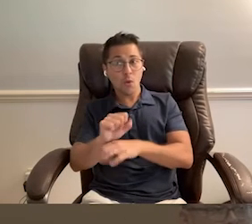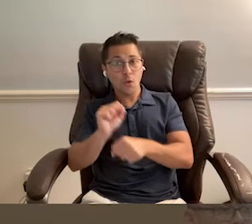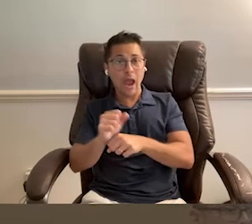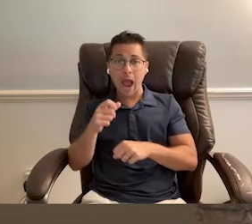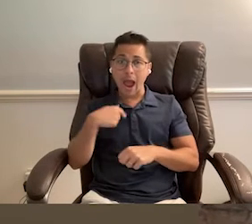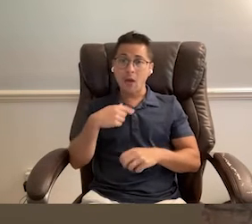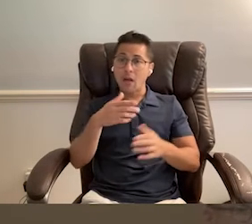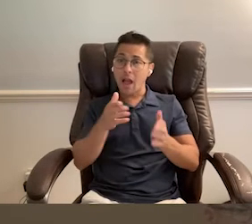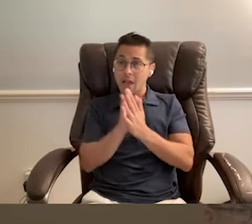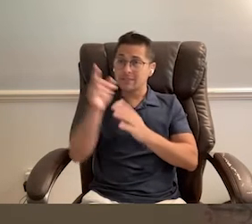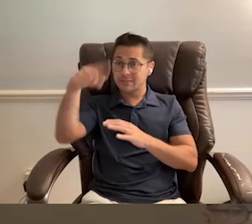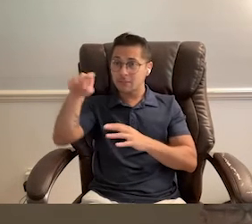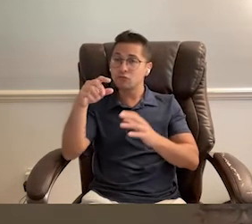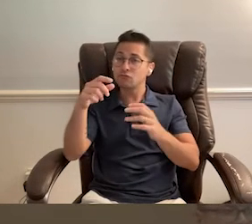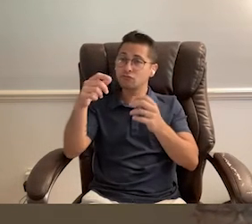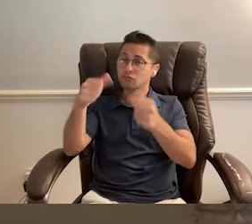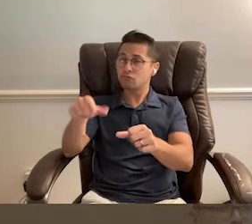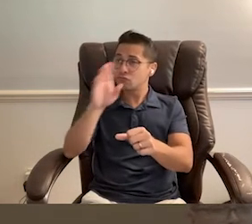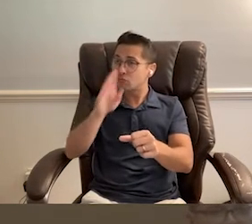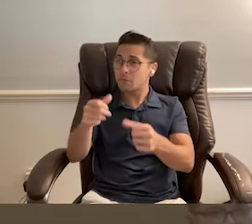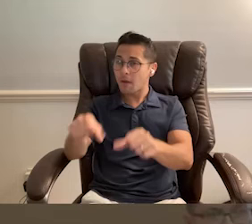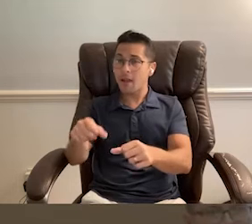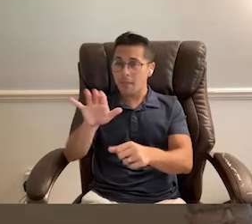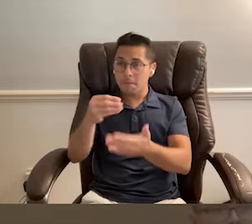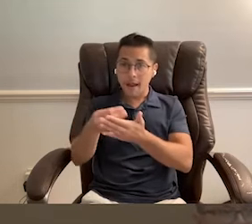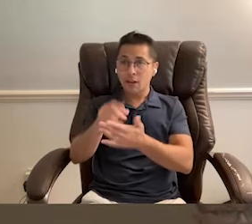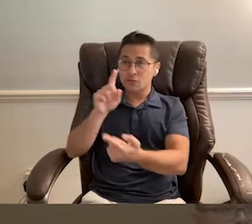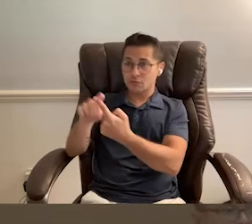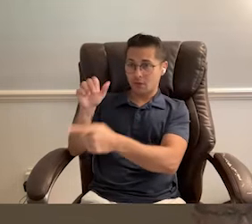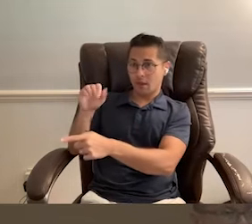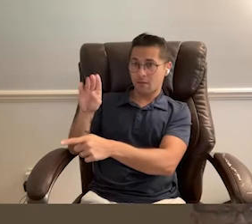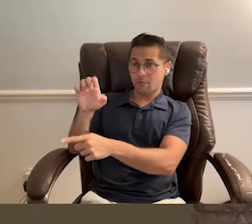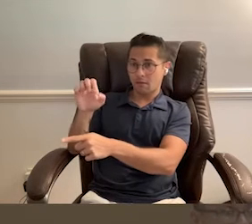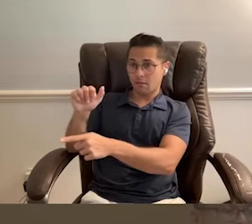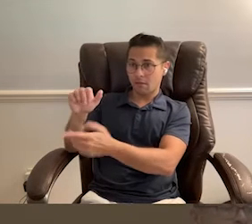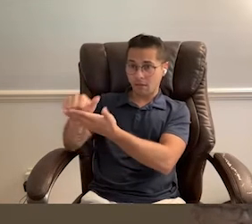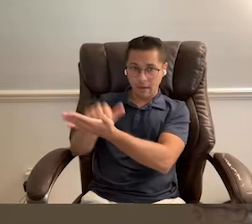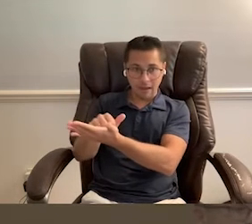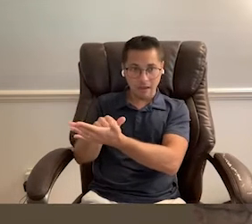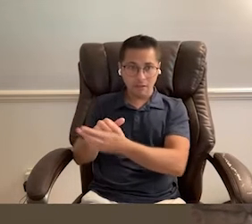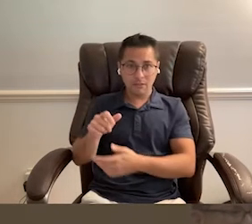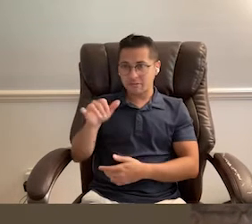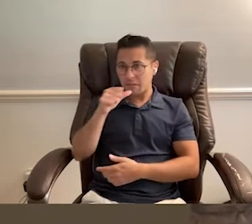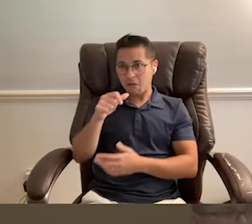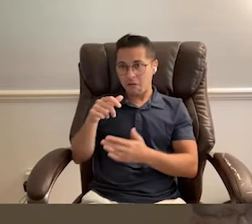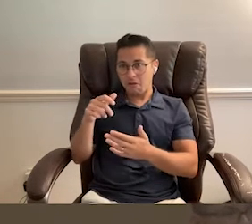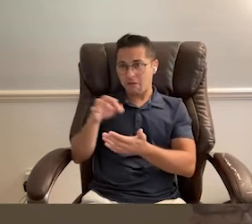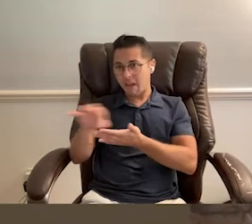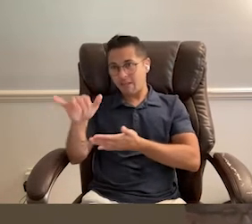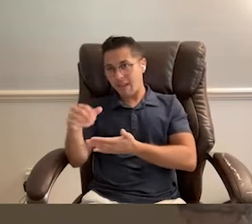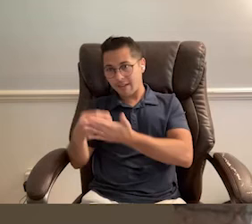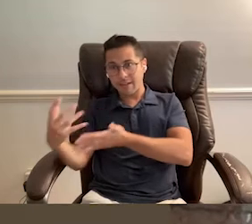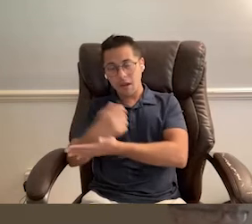deposit their funds into the ABLE account so, they can not count that income. But unfortunately, no.